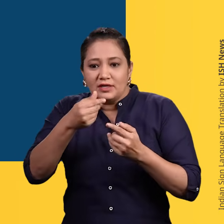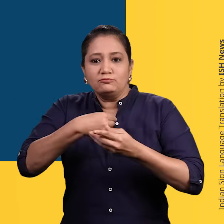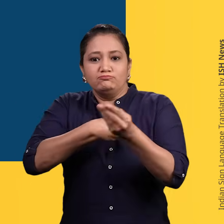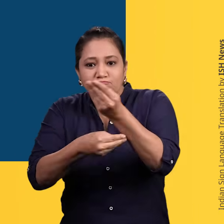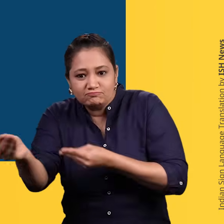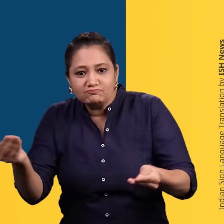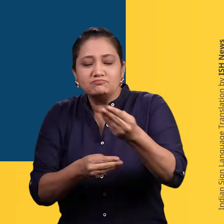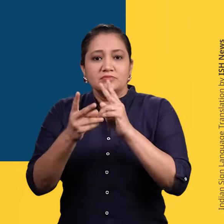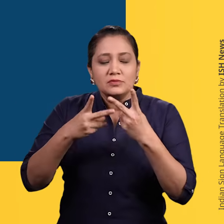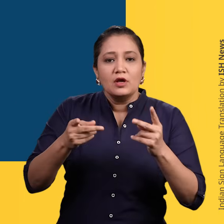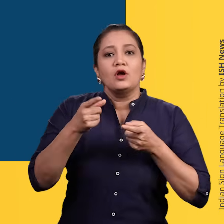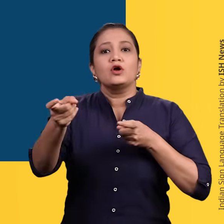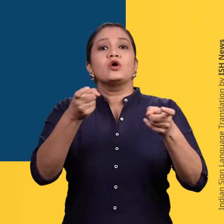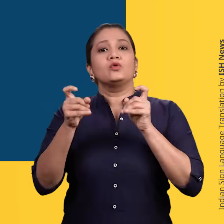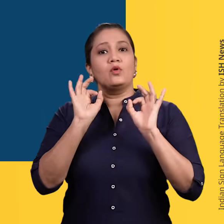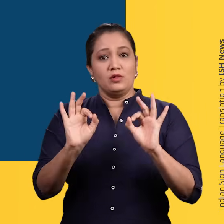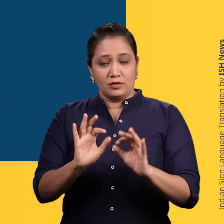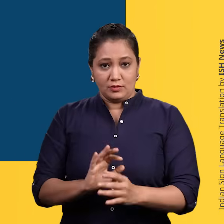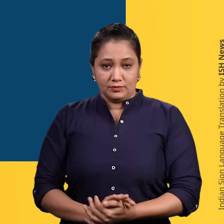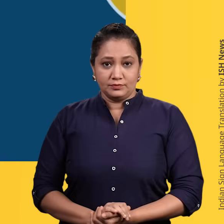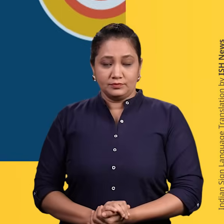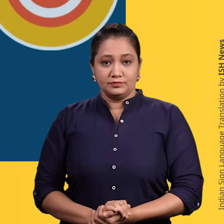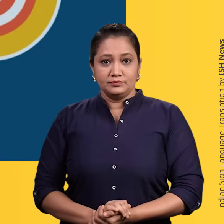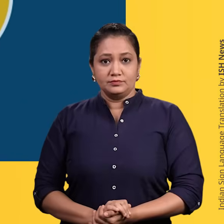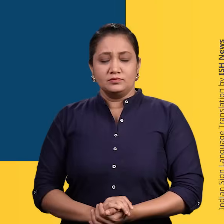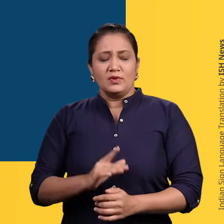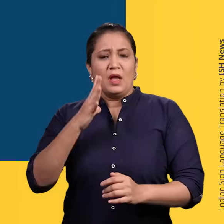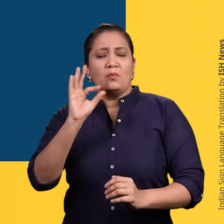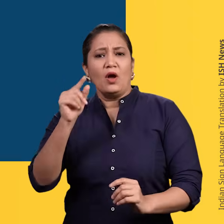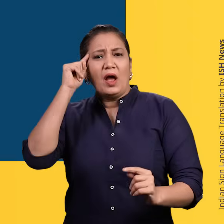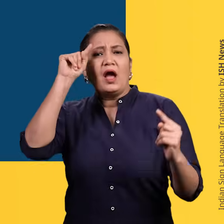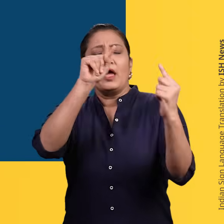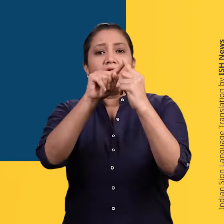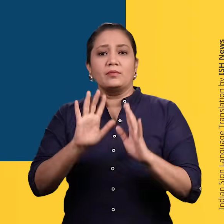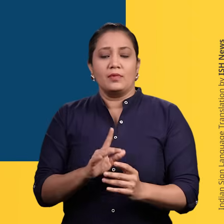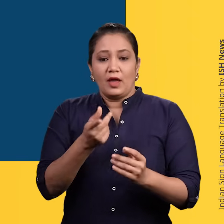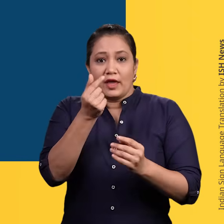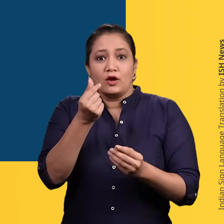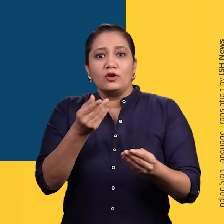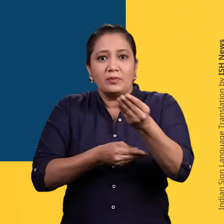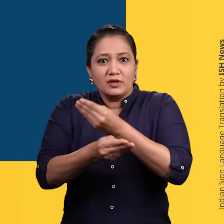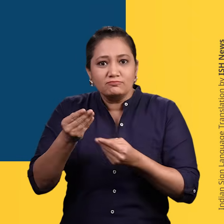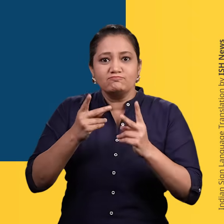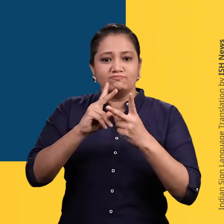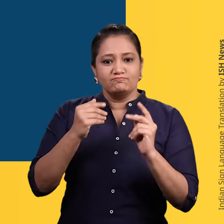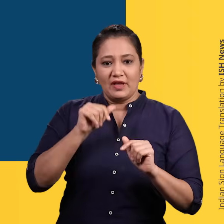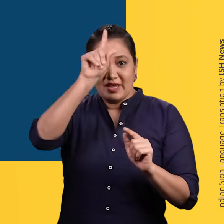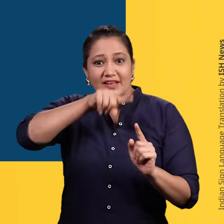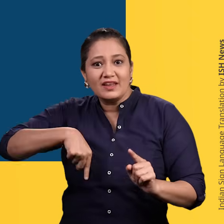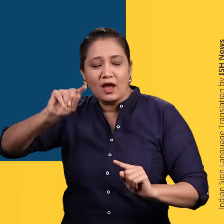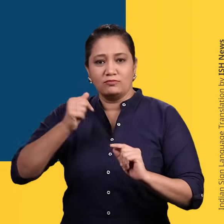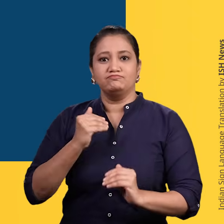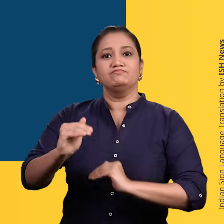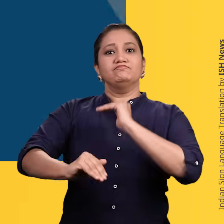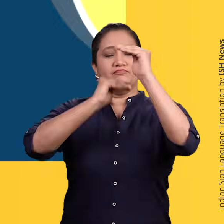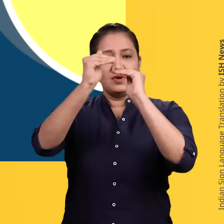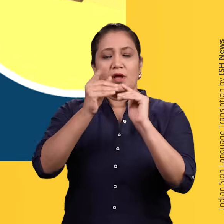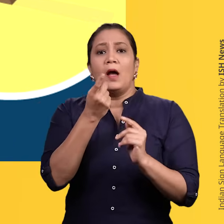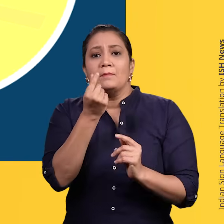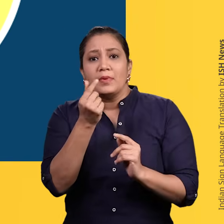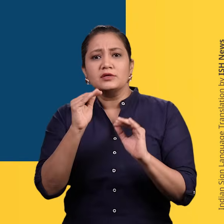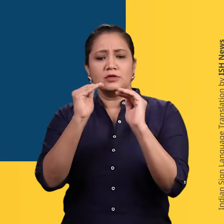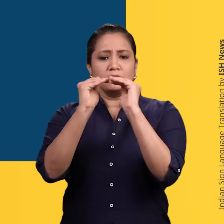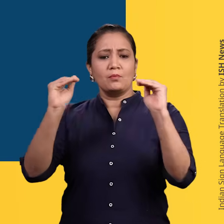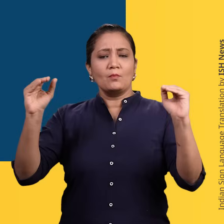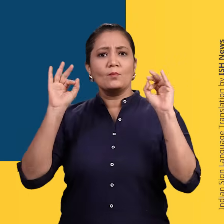inflation and supply of money in the economy. The overall goal is to promote economic health of the